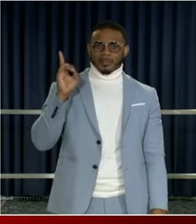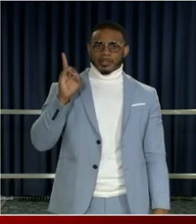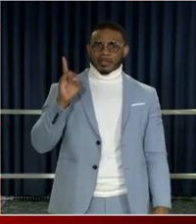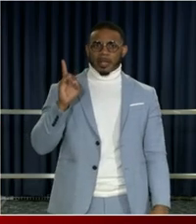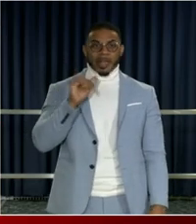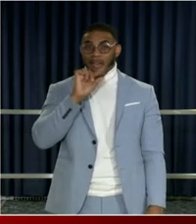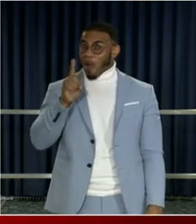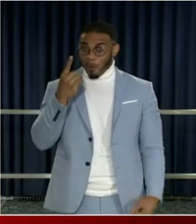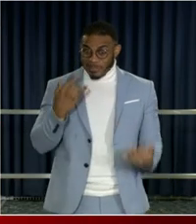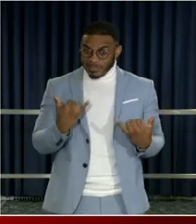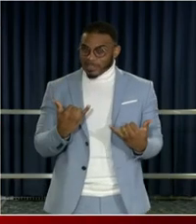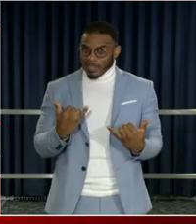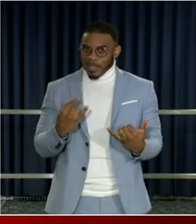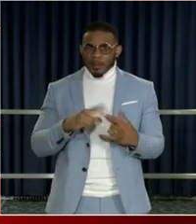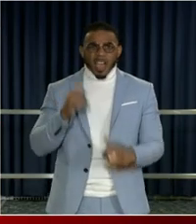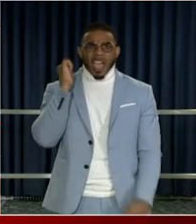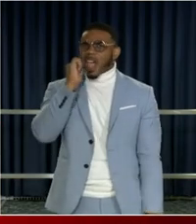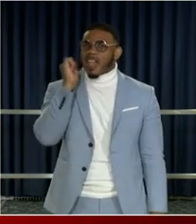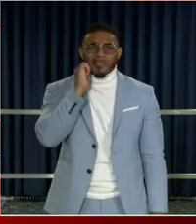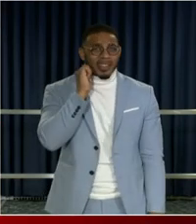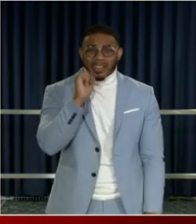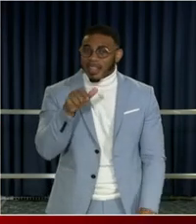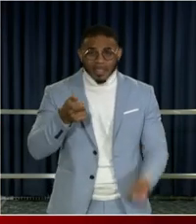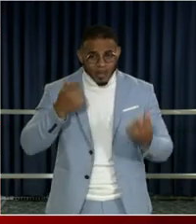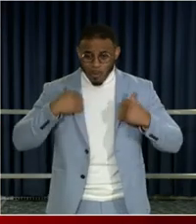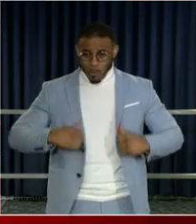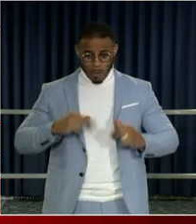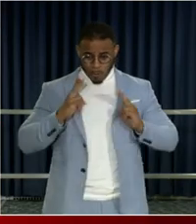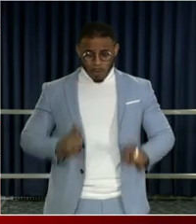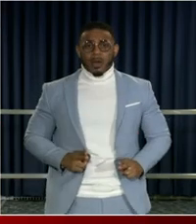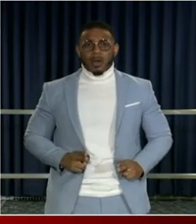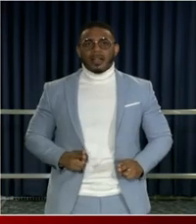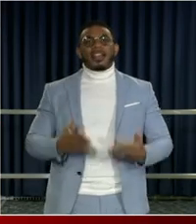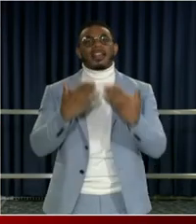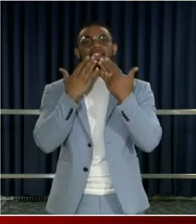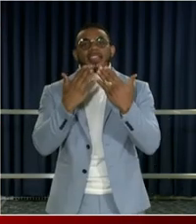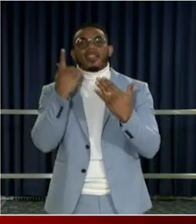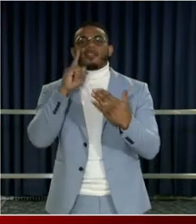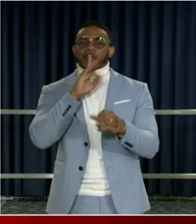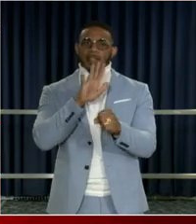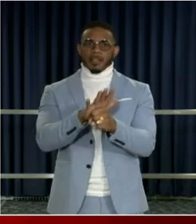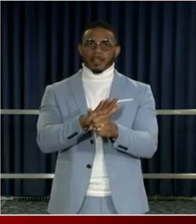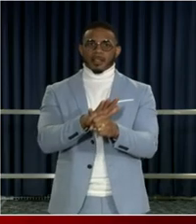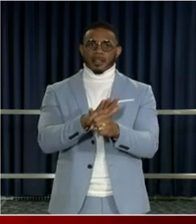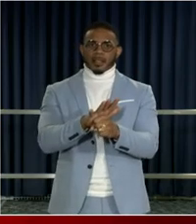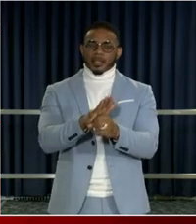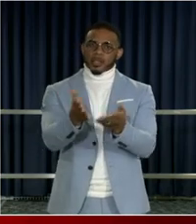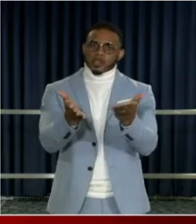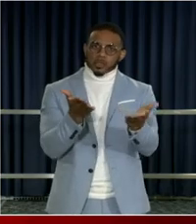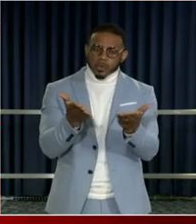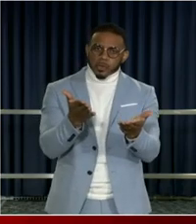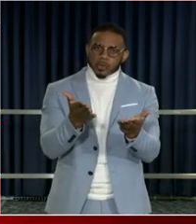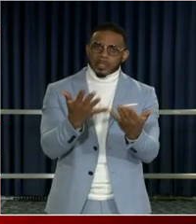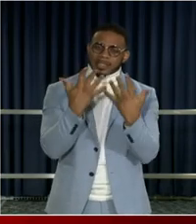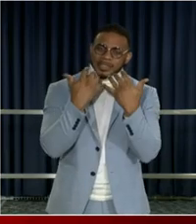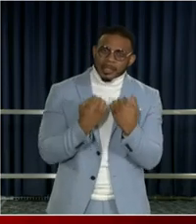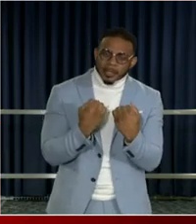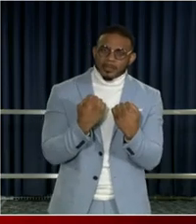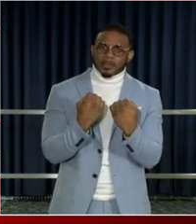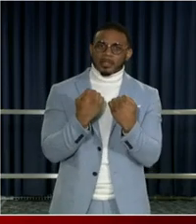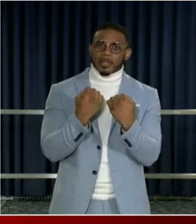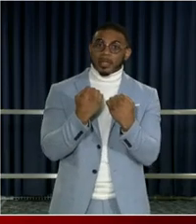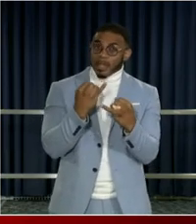democracy. Not only today, but every day they wear that uniform. Thank you for your dedication and service and